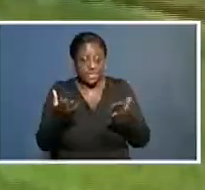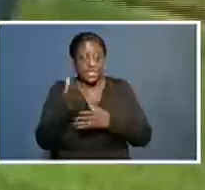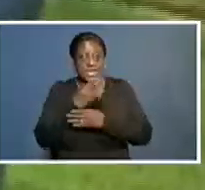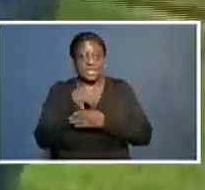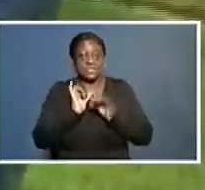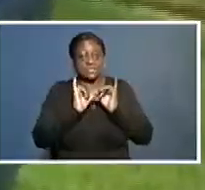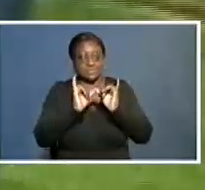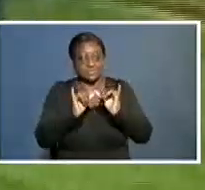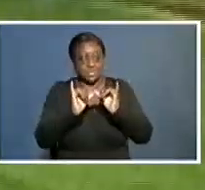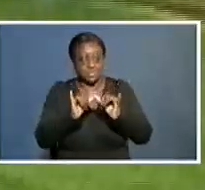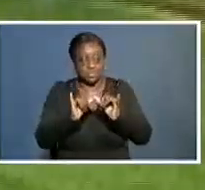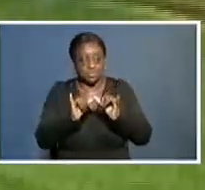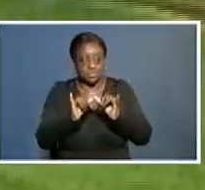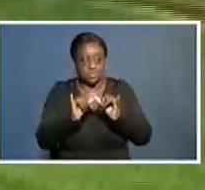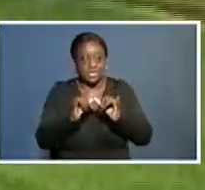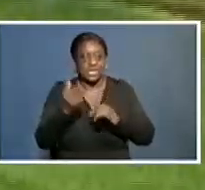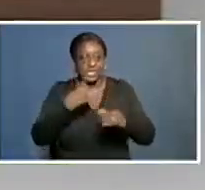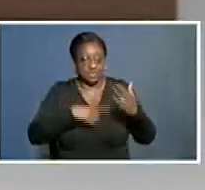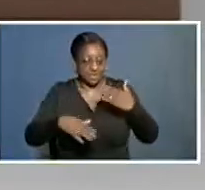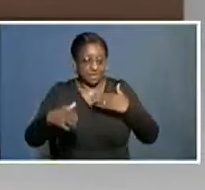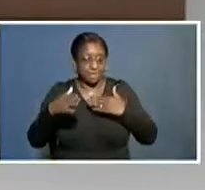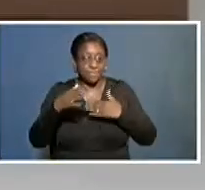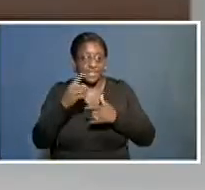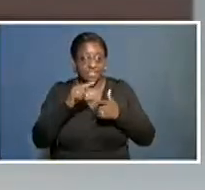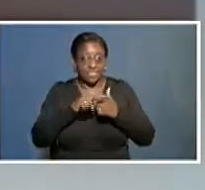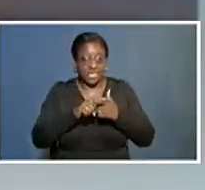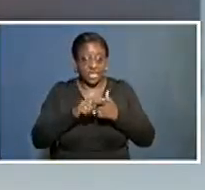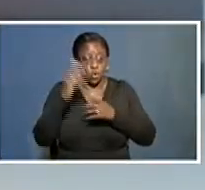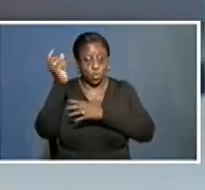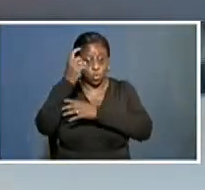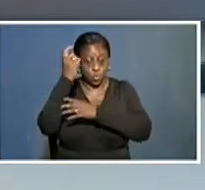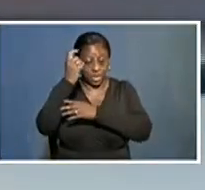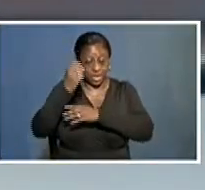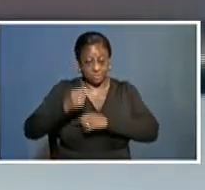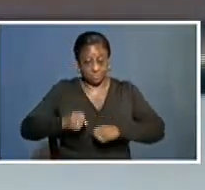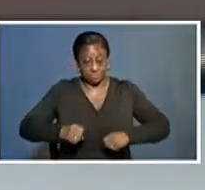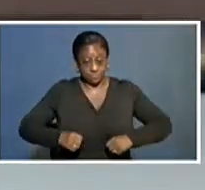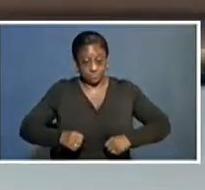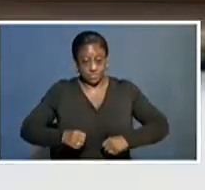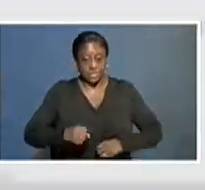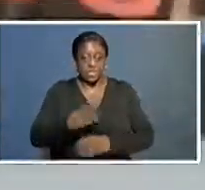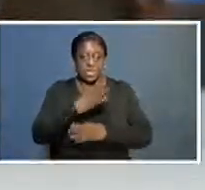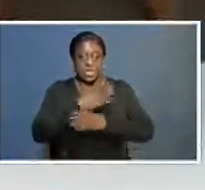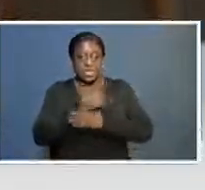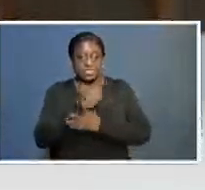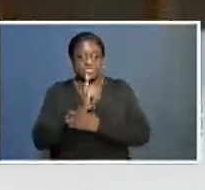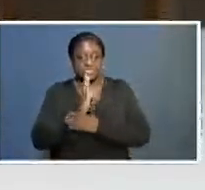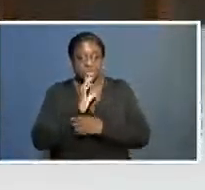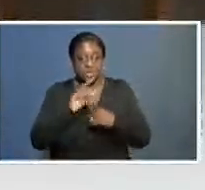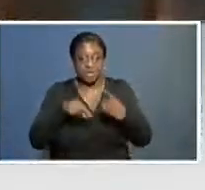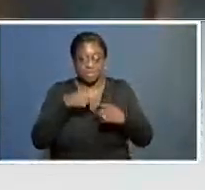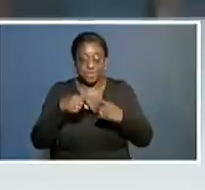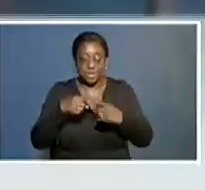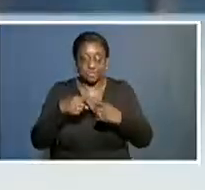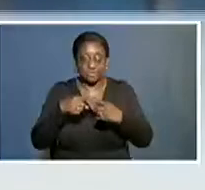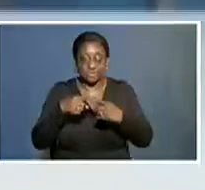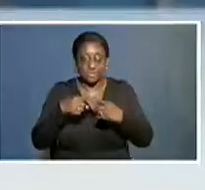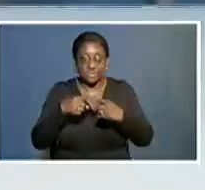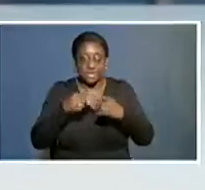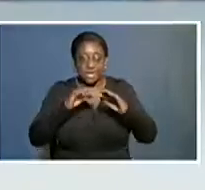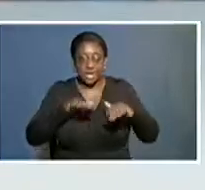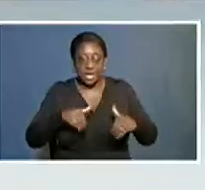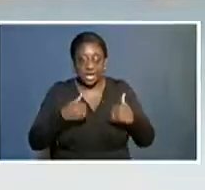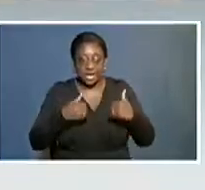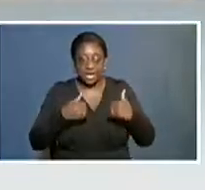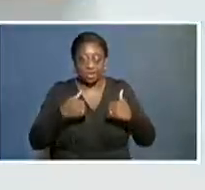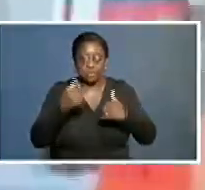rolling, so they'll be coming real soon. After winning the men's physique Class C title of the Miami IFBB Grand Prix last weekend and securing